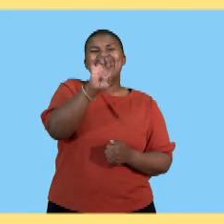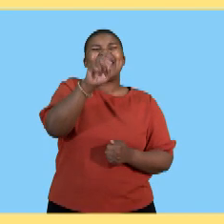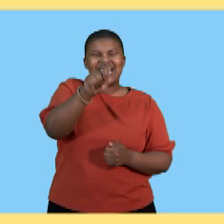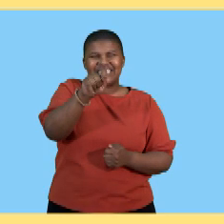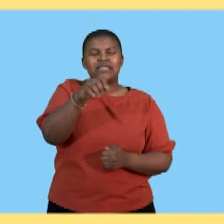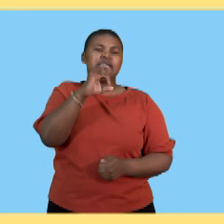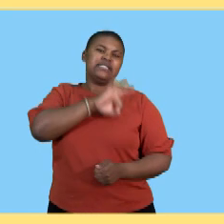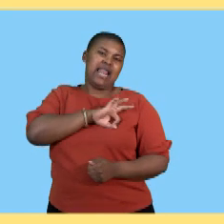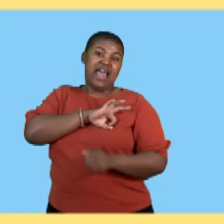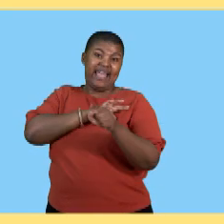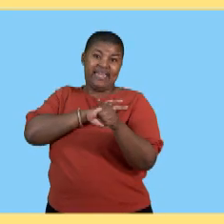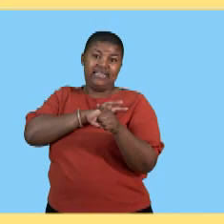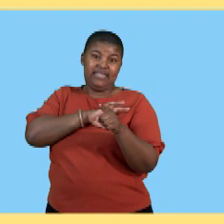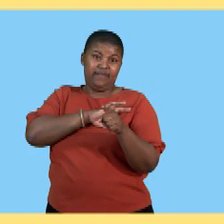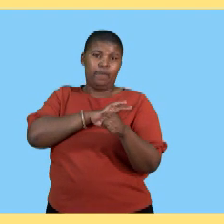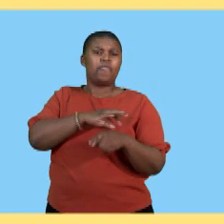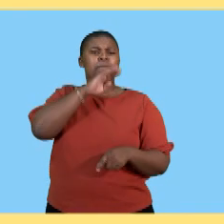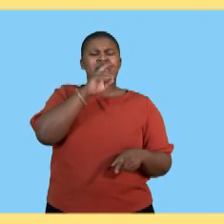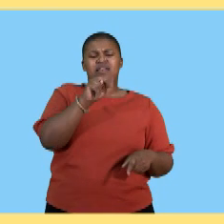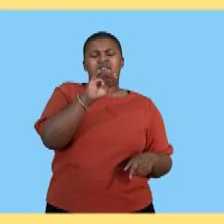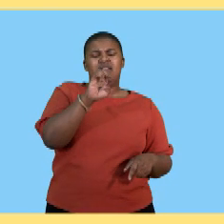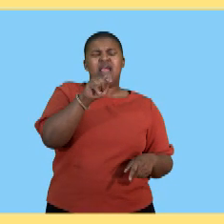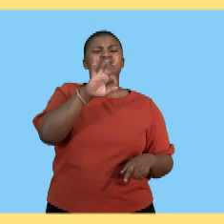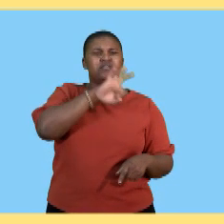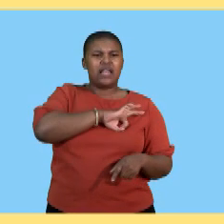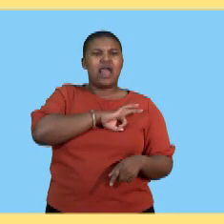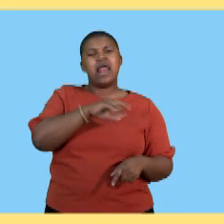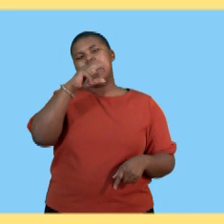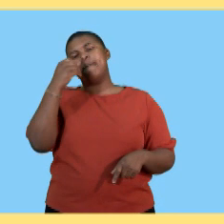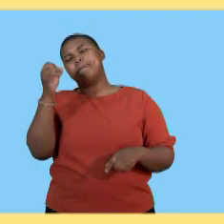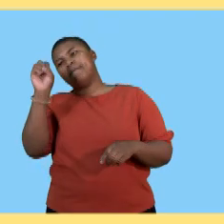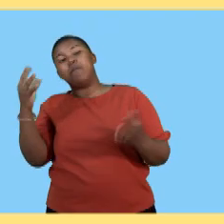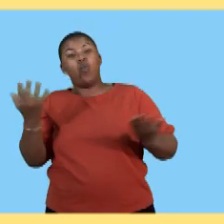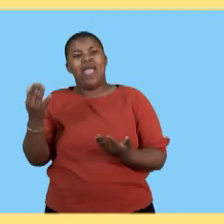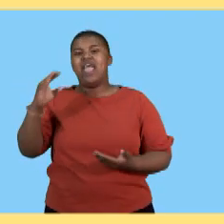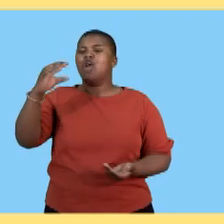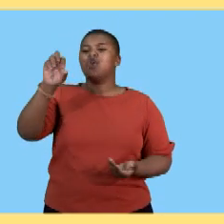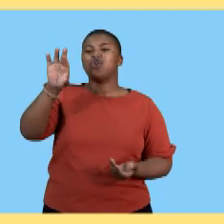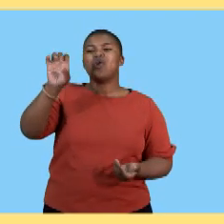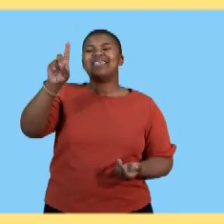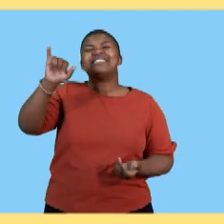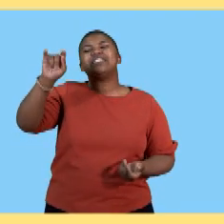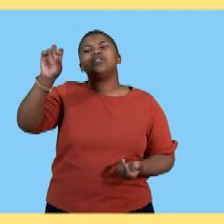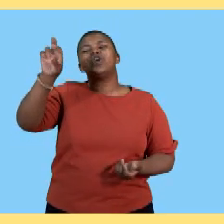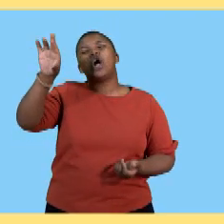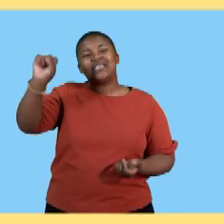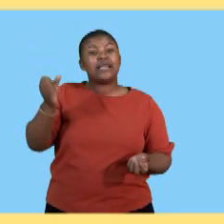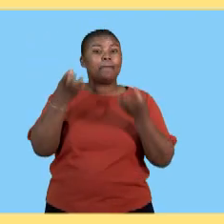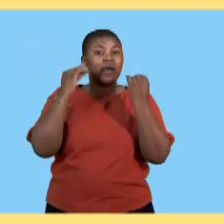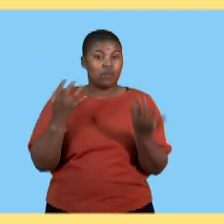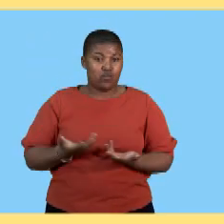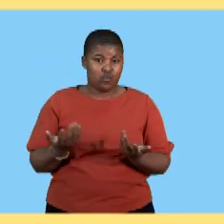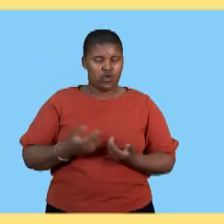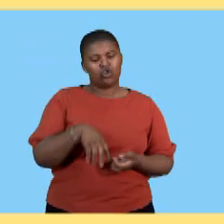net salary. So your net salary, we record it as creditors for salary. That is your net salary. How do you get that? You say